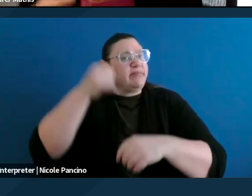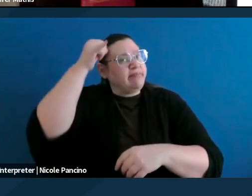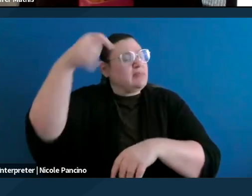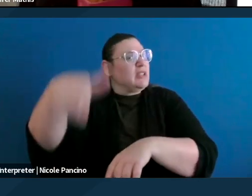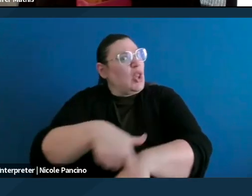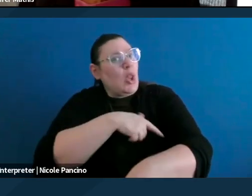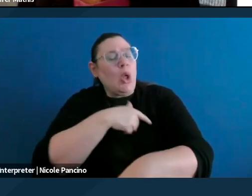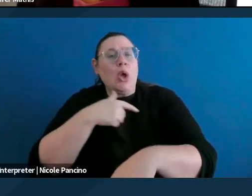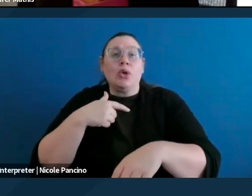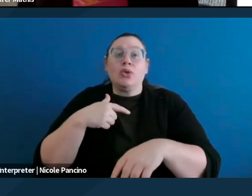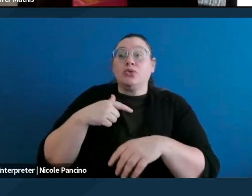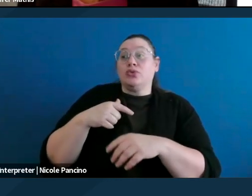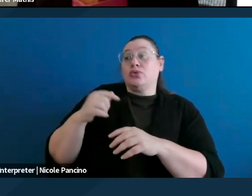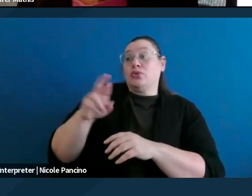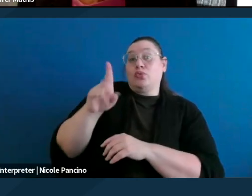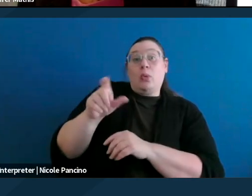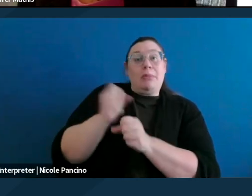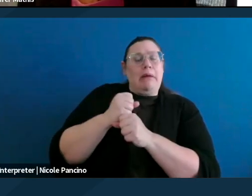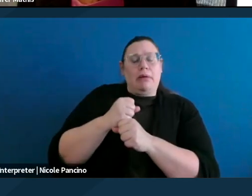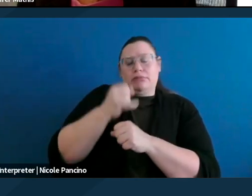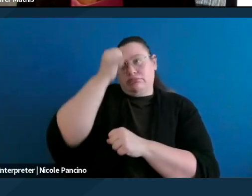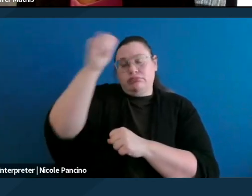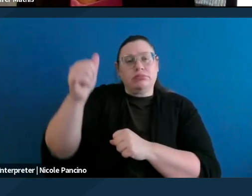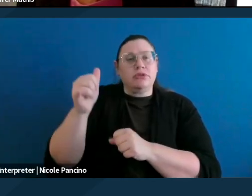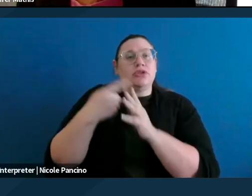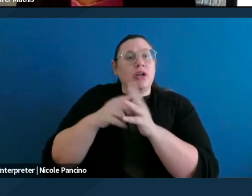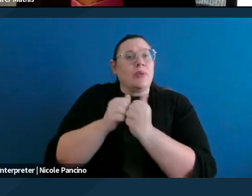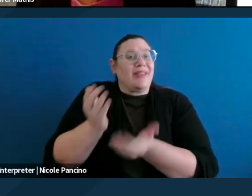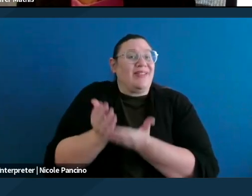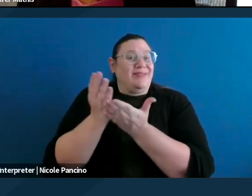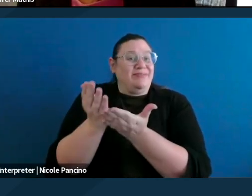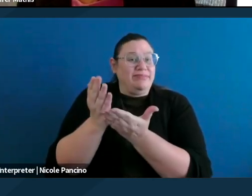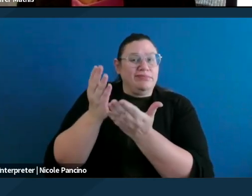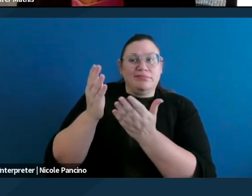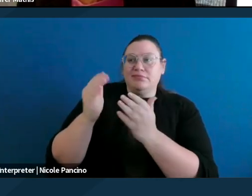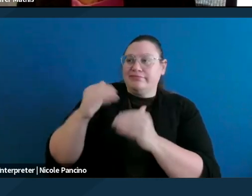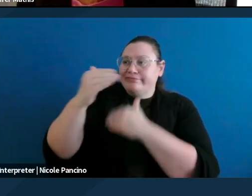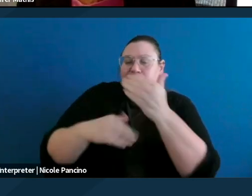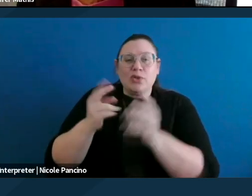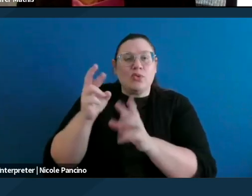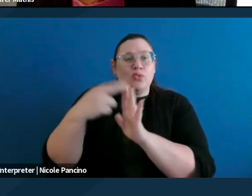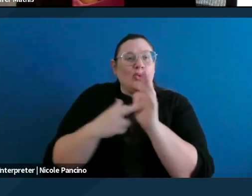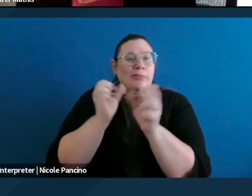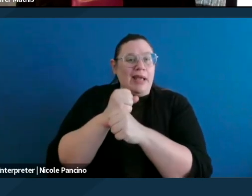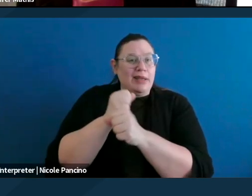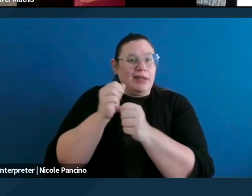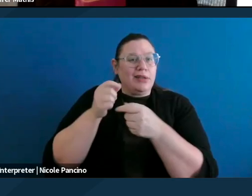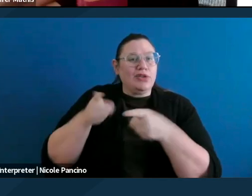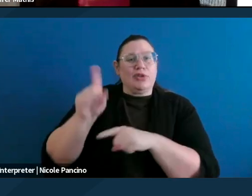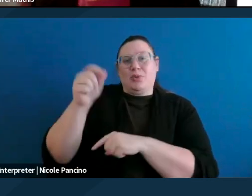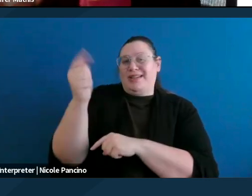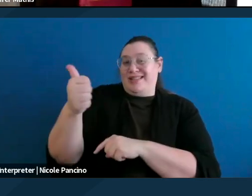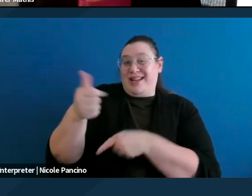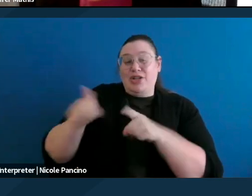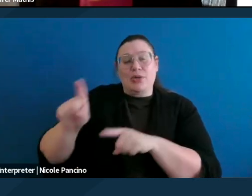rulemaking, began with an advance notice of proposed rulemaking in 2010 during the Obama administration.